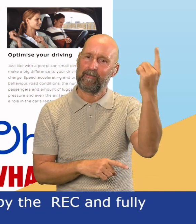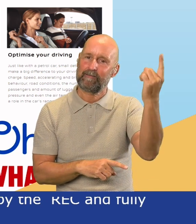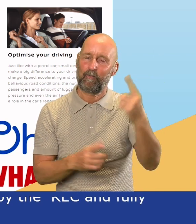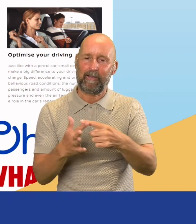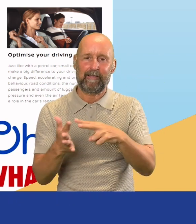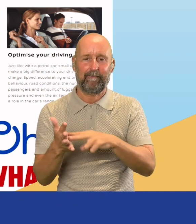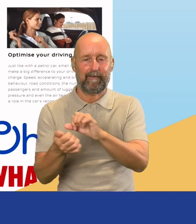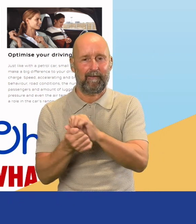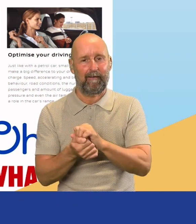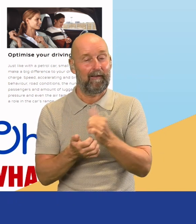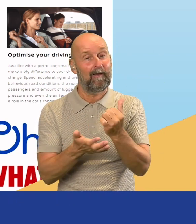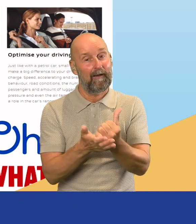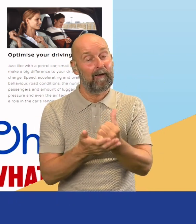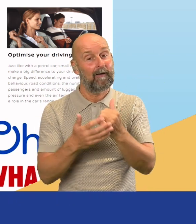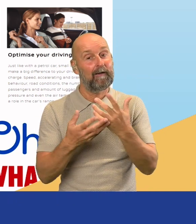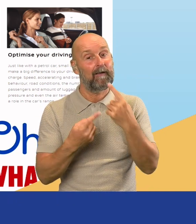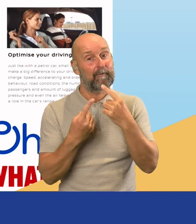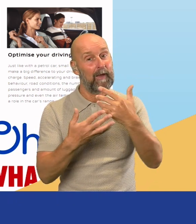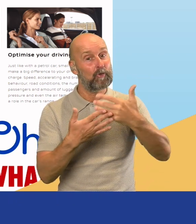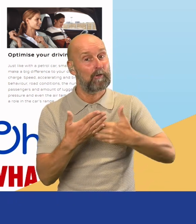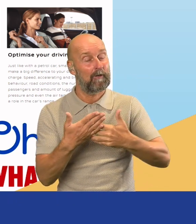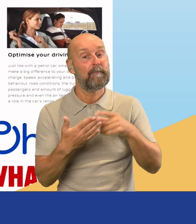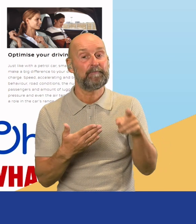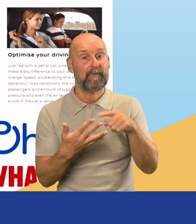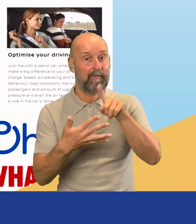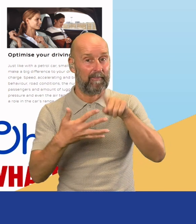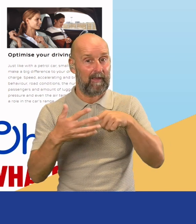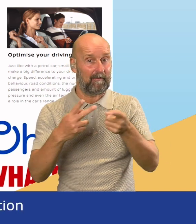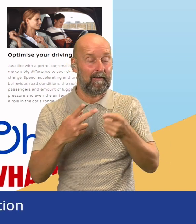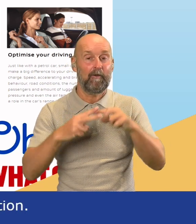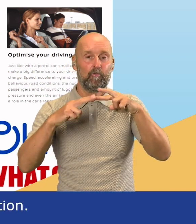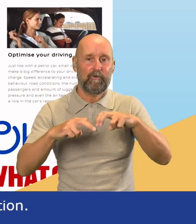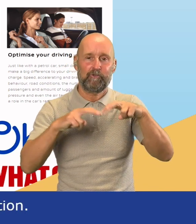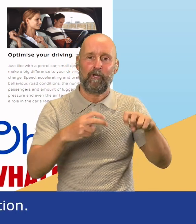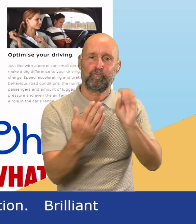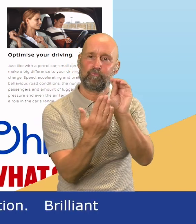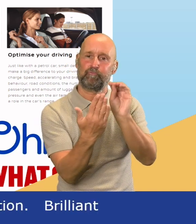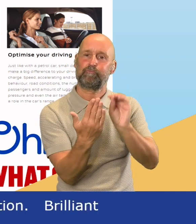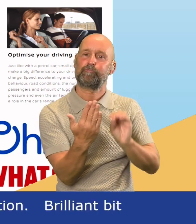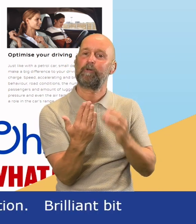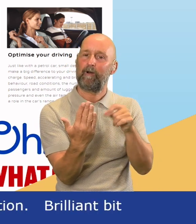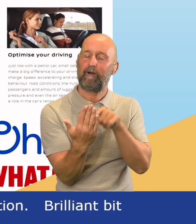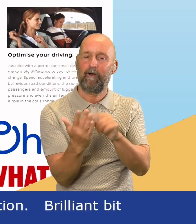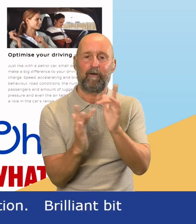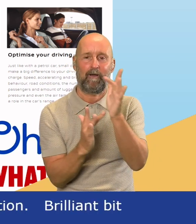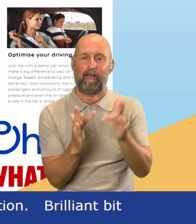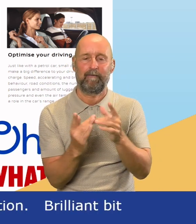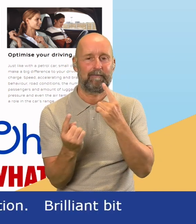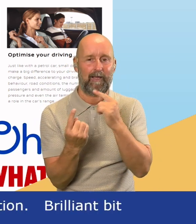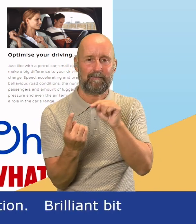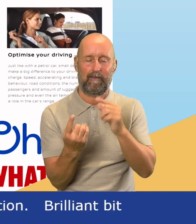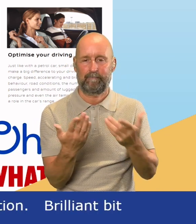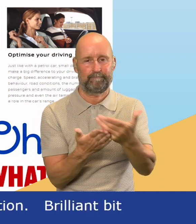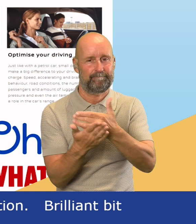EV adoption. It's a brilliant bit of resource, and again, they reference every single source of information and data point for